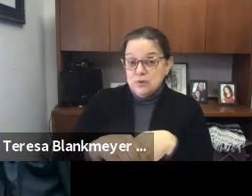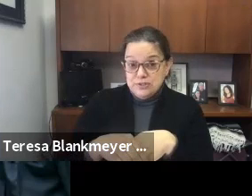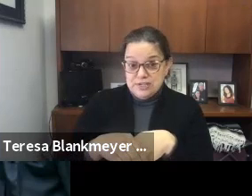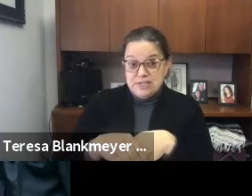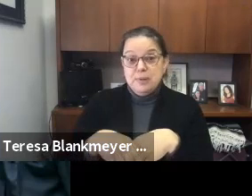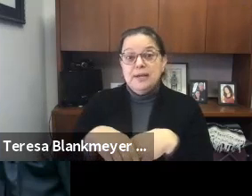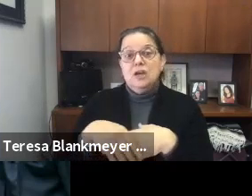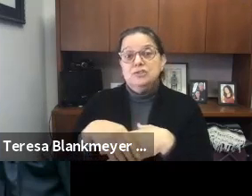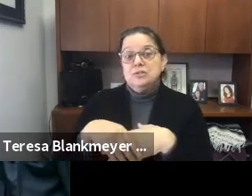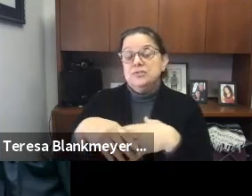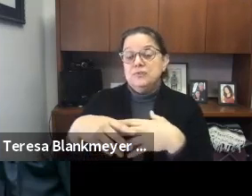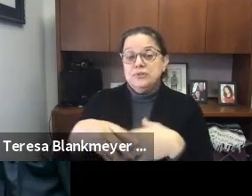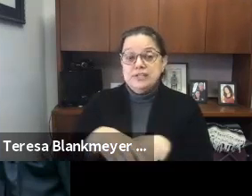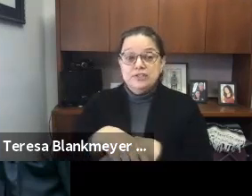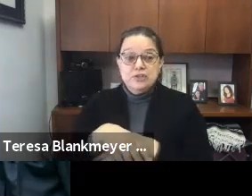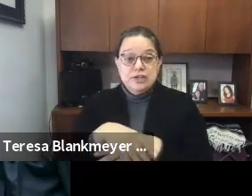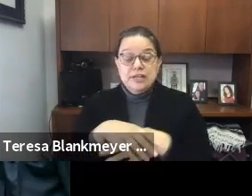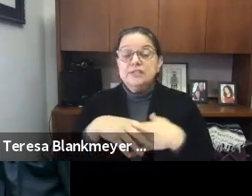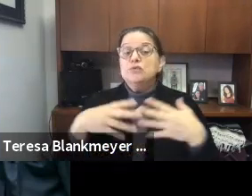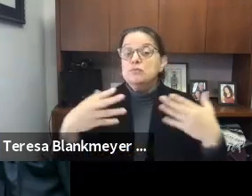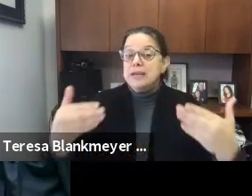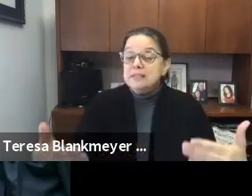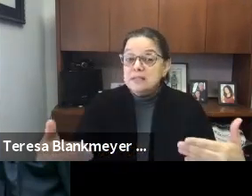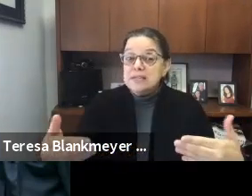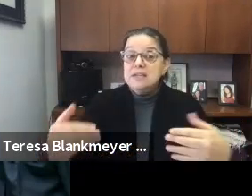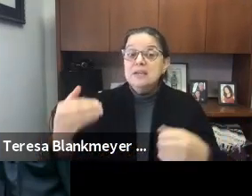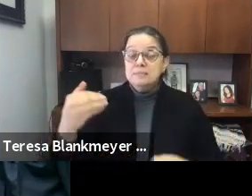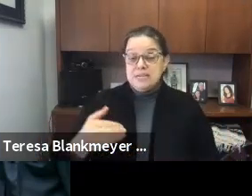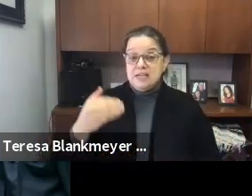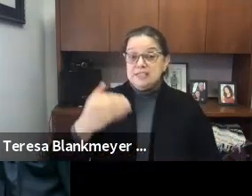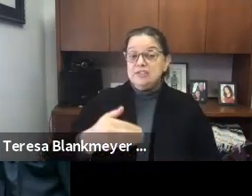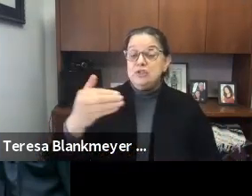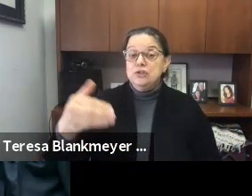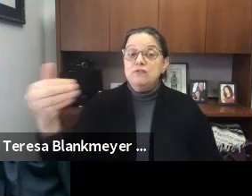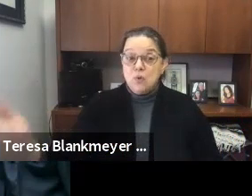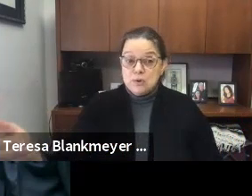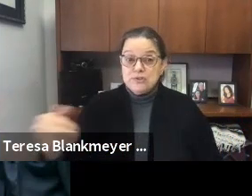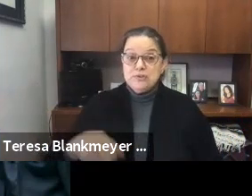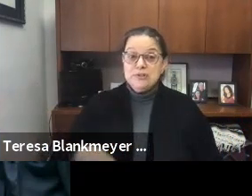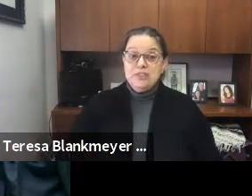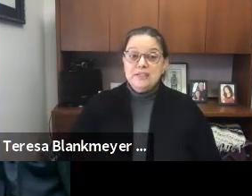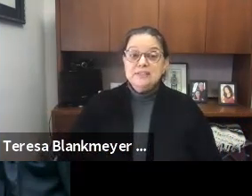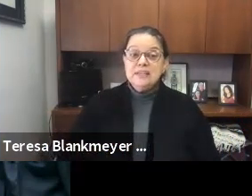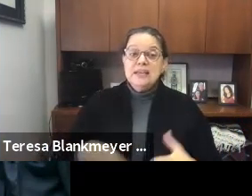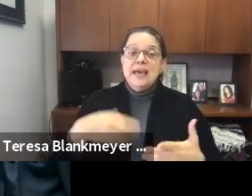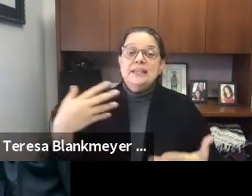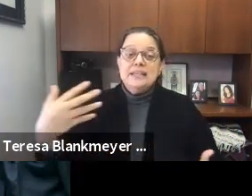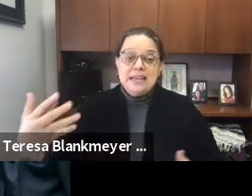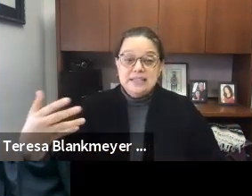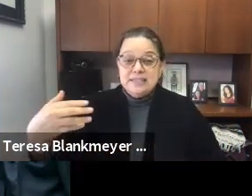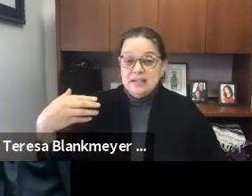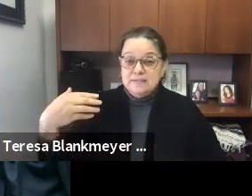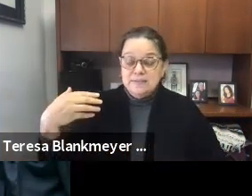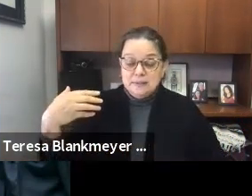biological diversity. Biological diversity is good instrumentally because it's good for certain things. And in